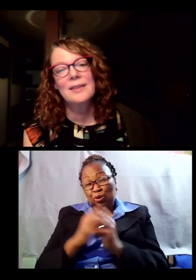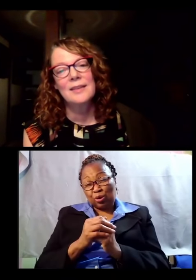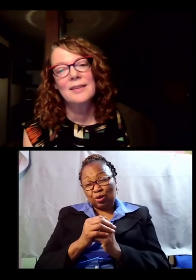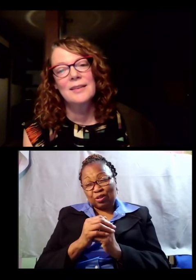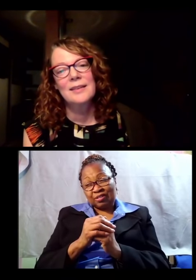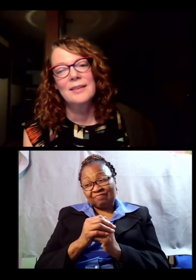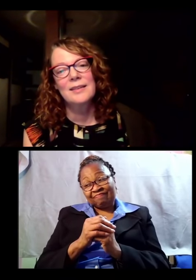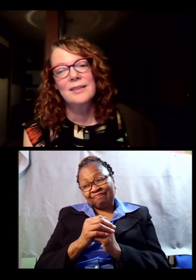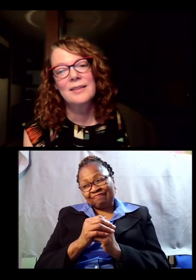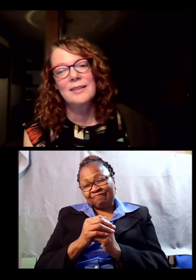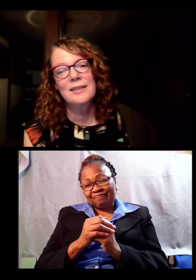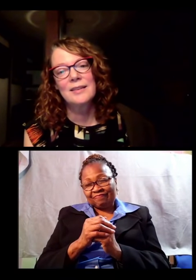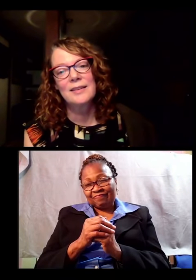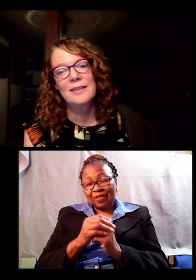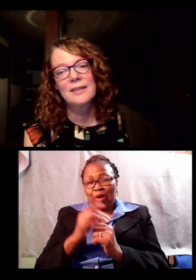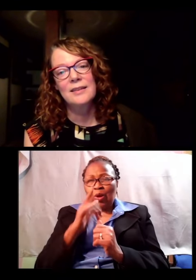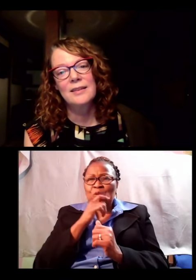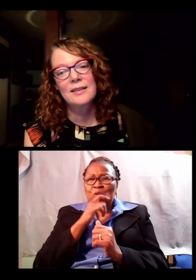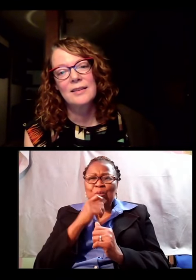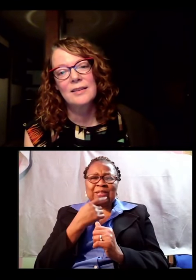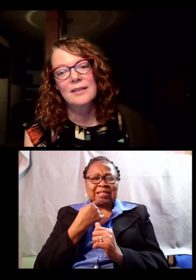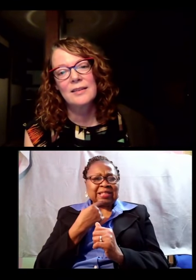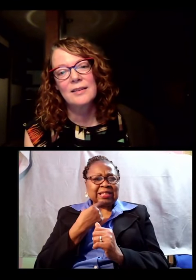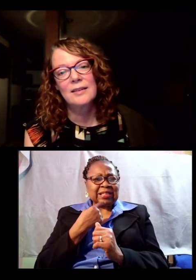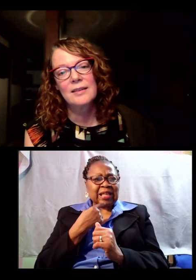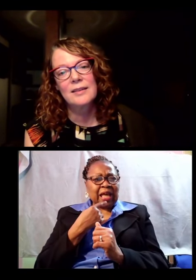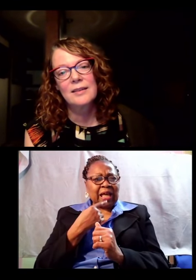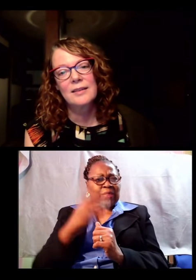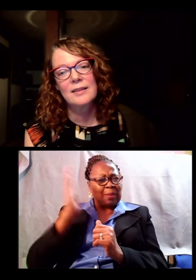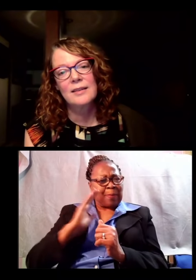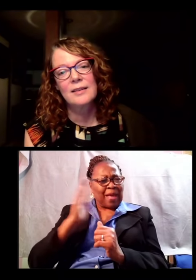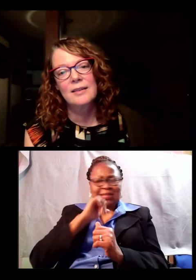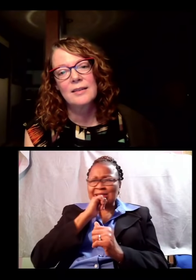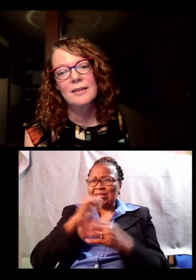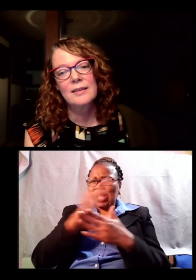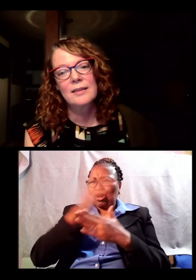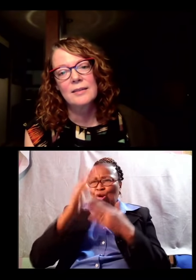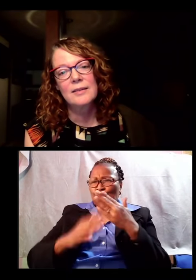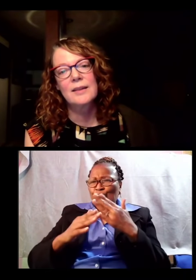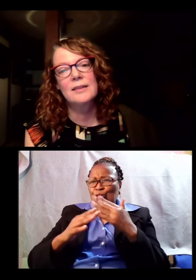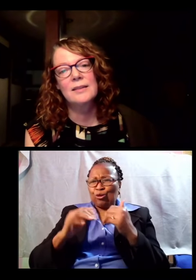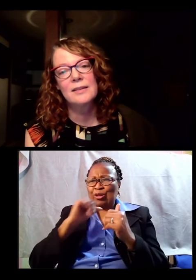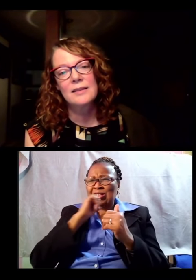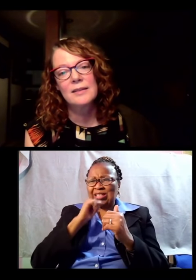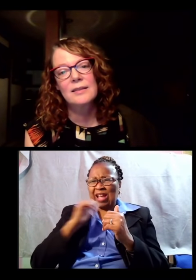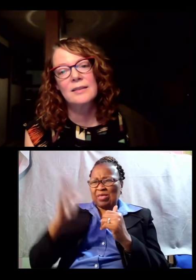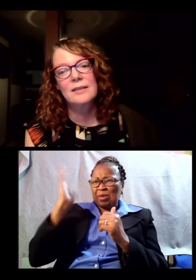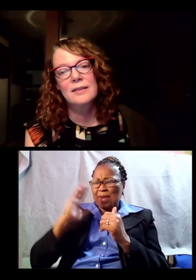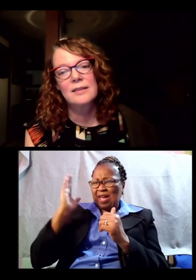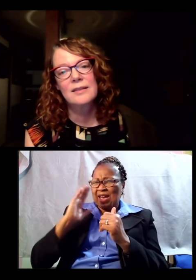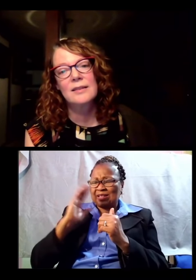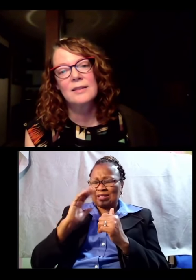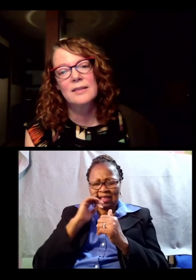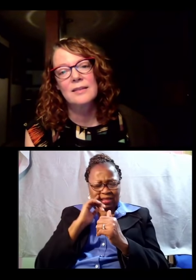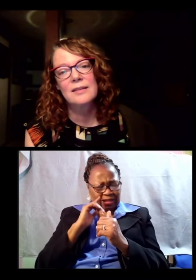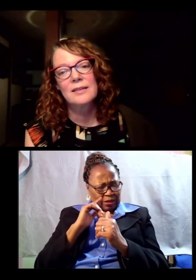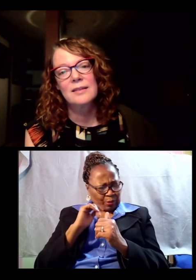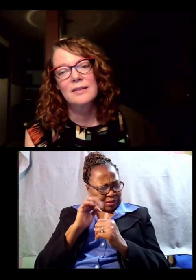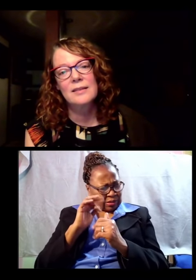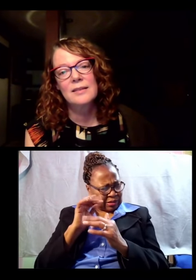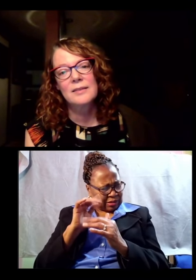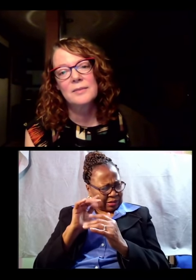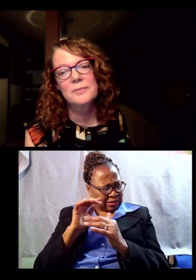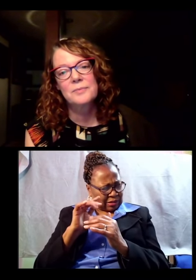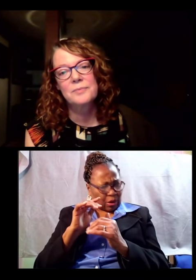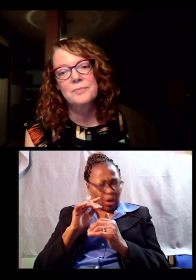Who was it who said the past isn't over, in fact, it's not even past. I think it was. So we